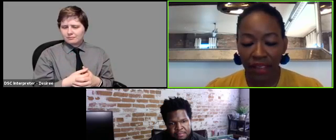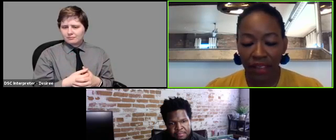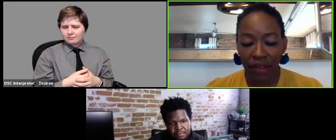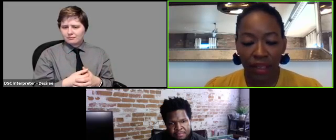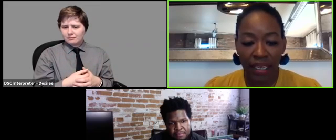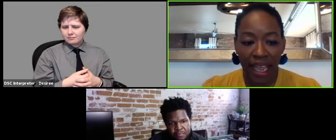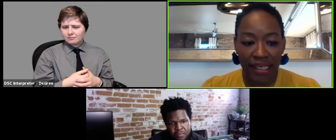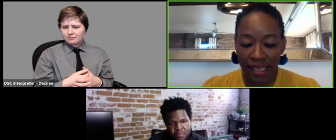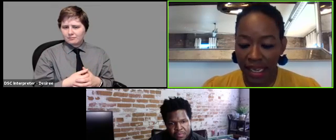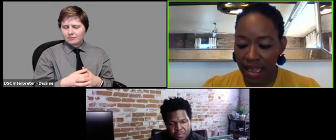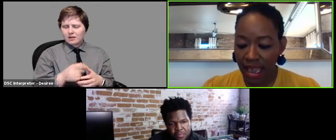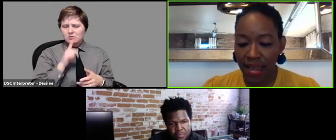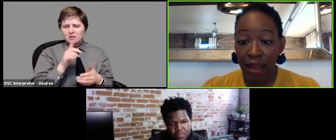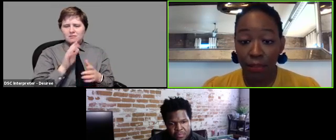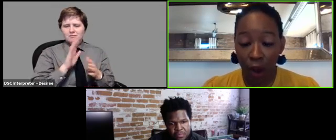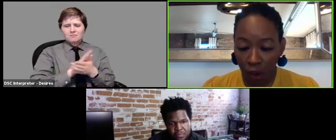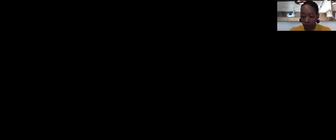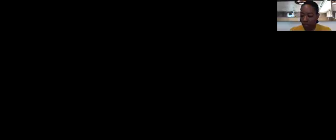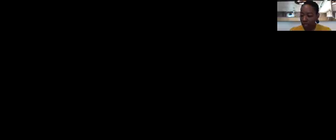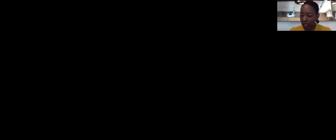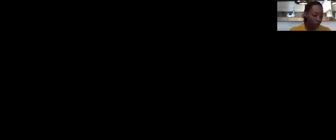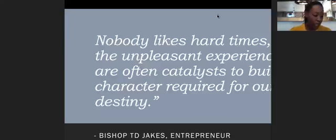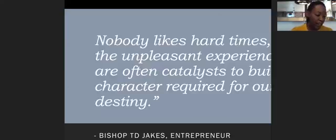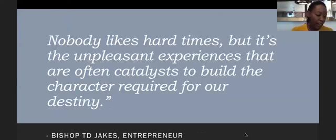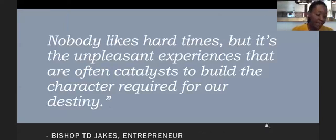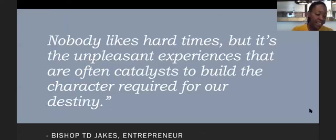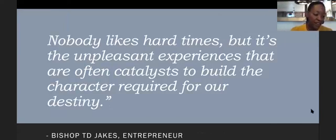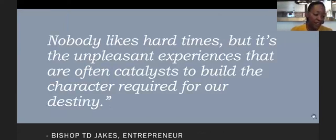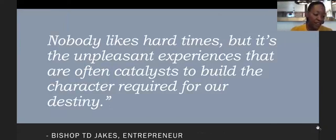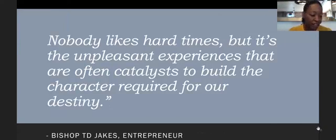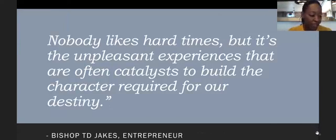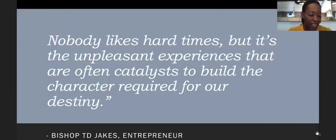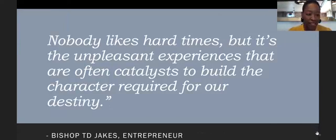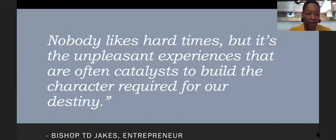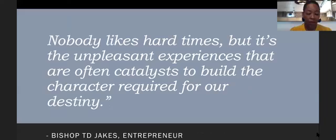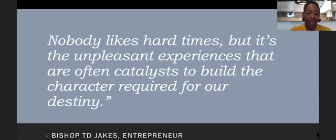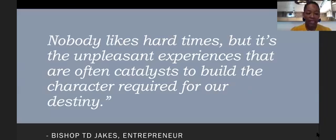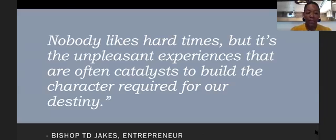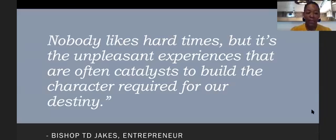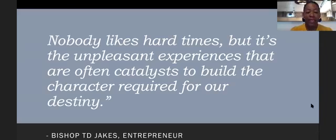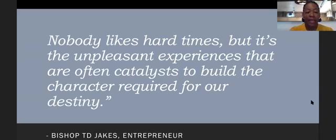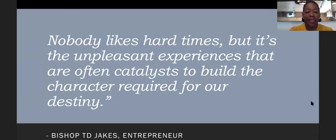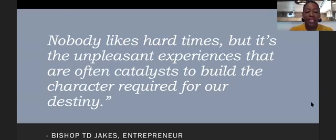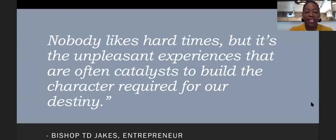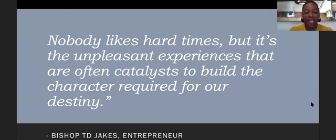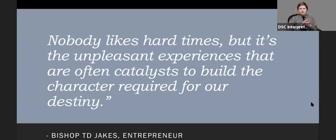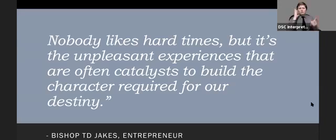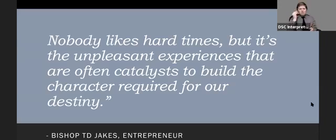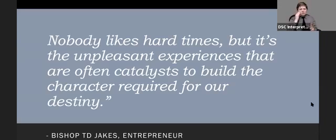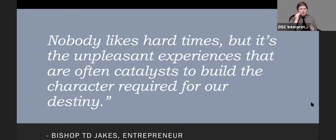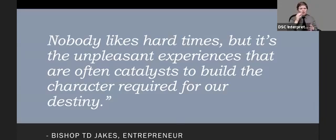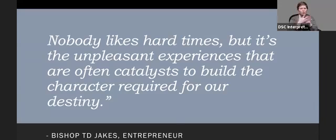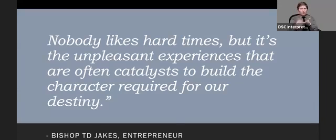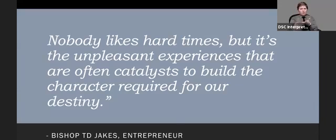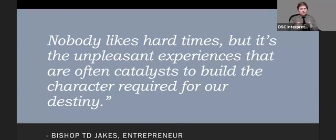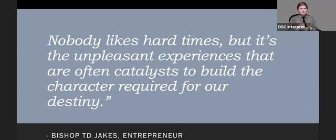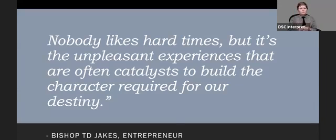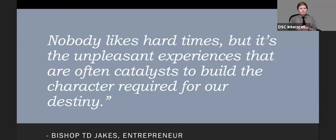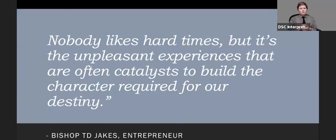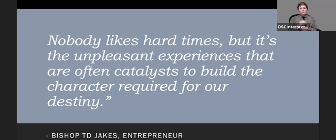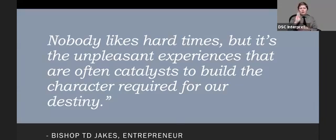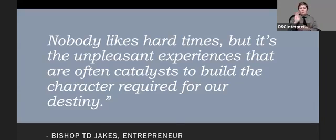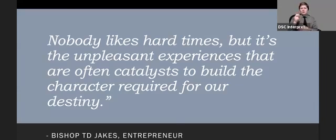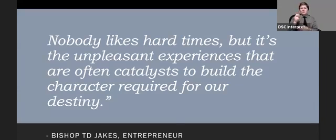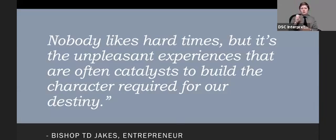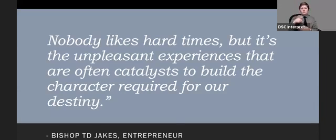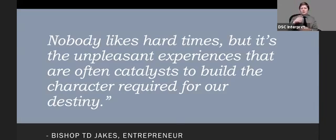it together really nicely in a bow to the point of never let a good crisis go to waste. But Bishop T.D. Jakes, who's a great